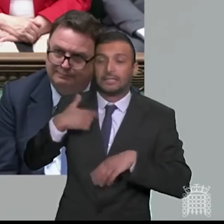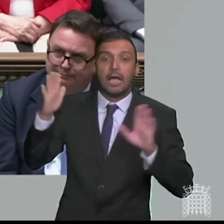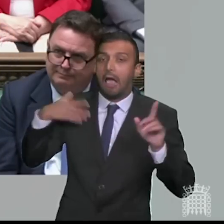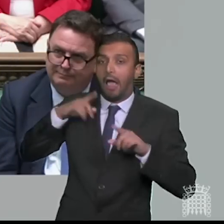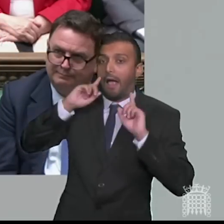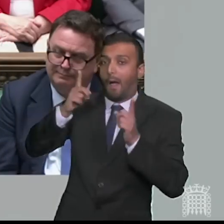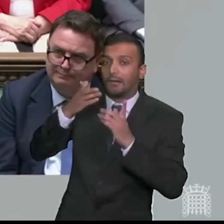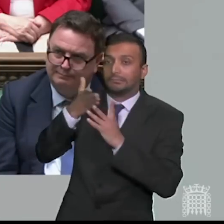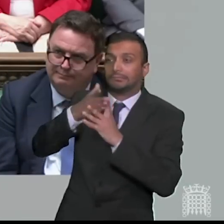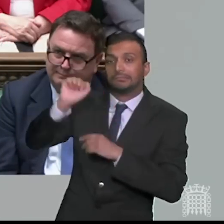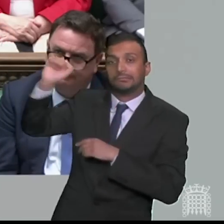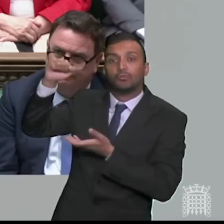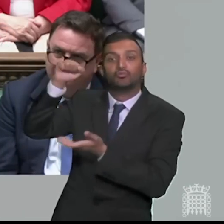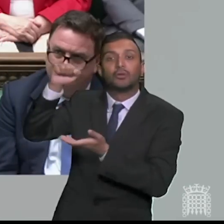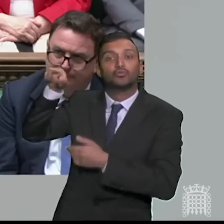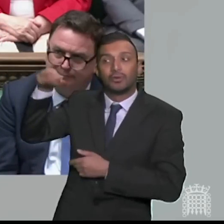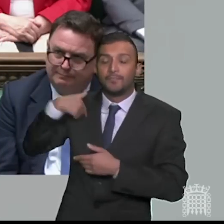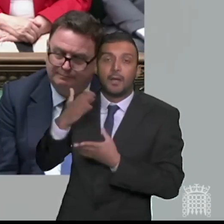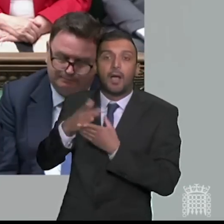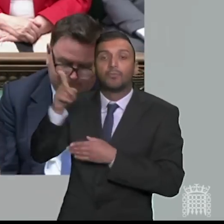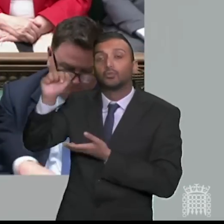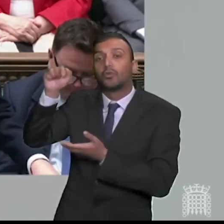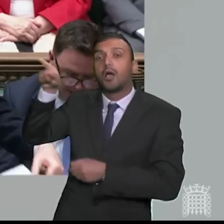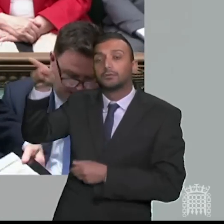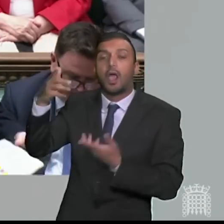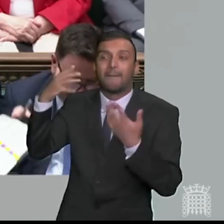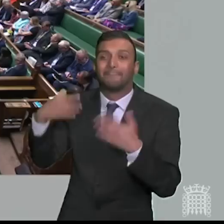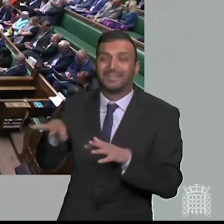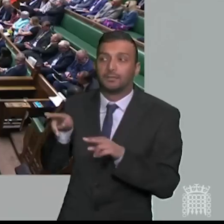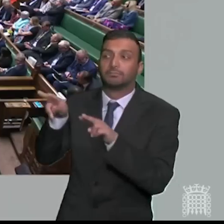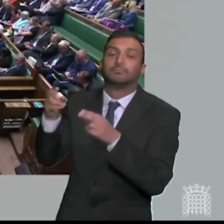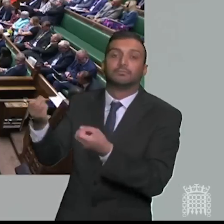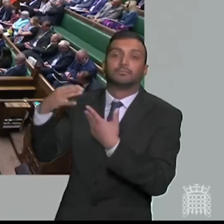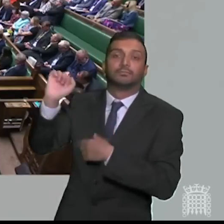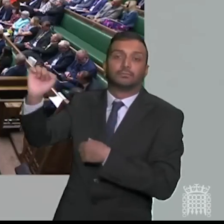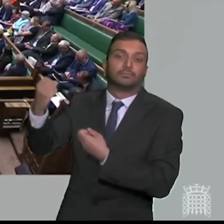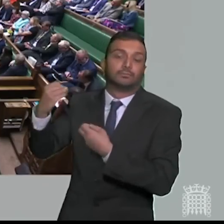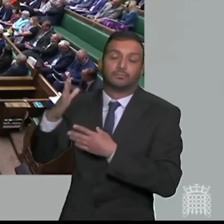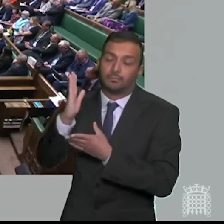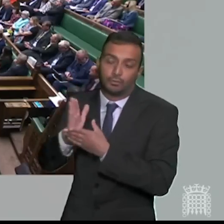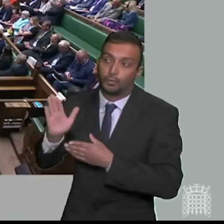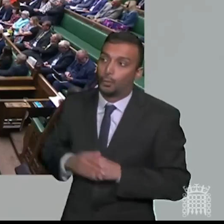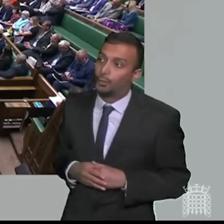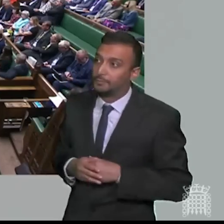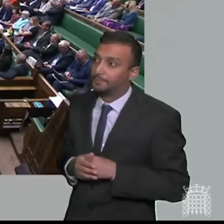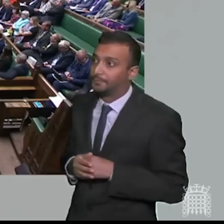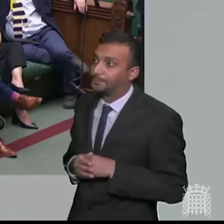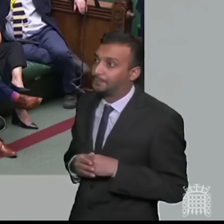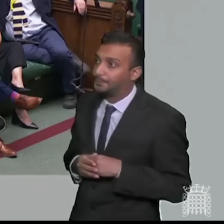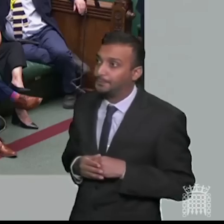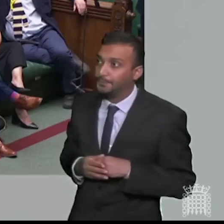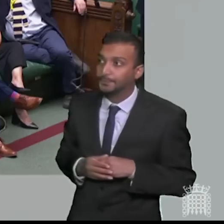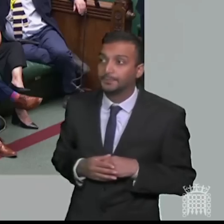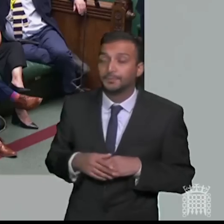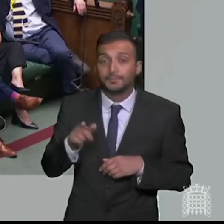know my right honourable friend, the Chancellor, will have heard her representations. Crawley. Mr Speaker, after